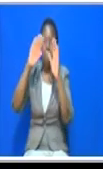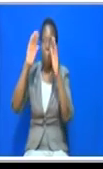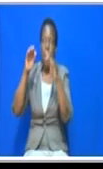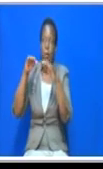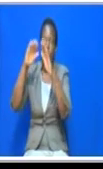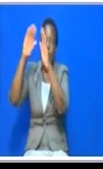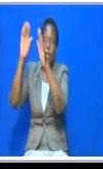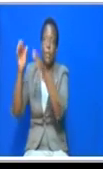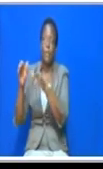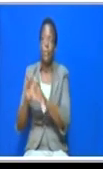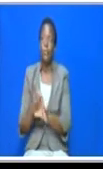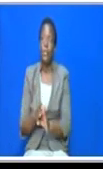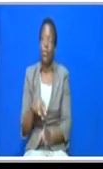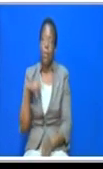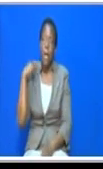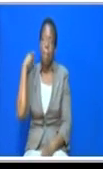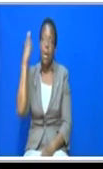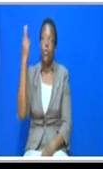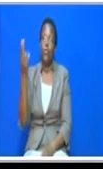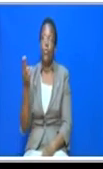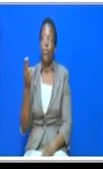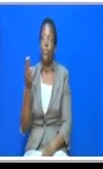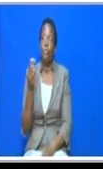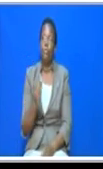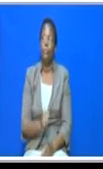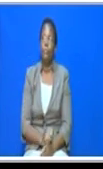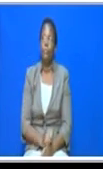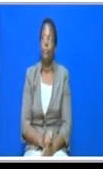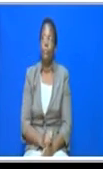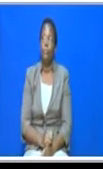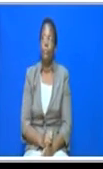Then number 2, we are told that we